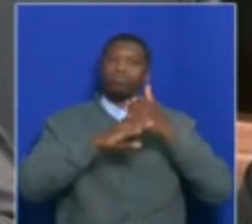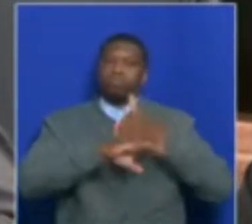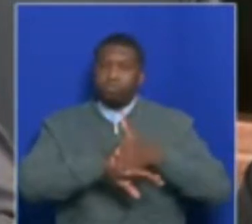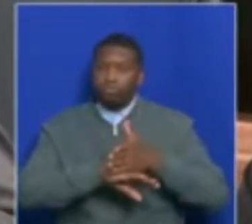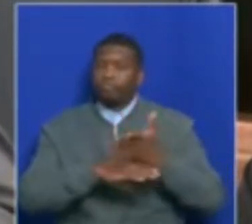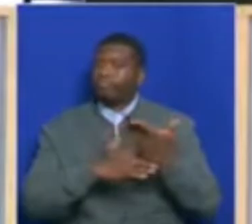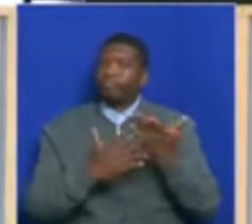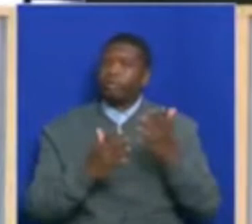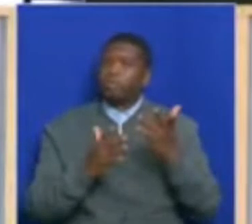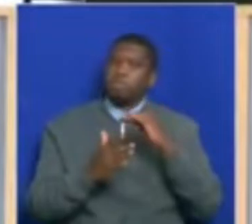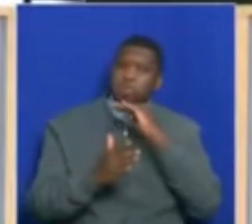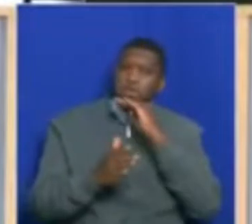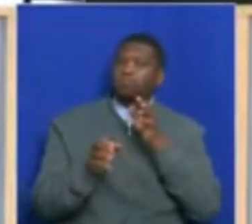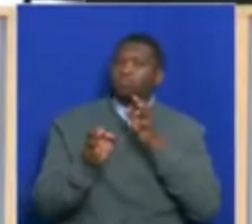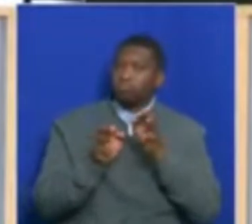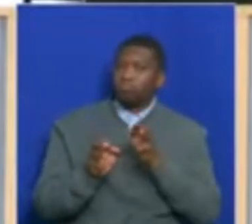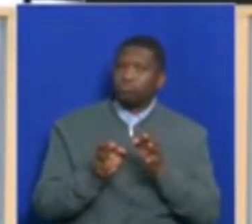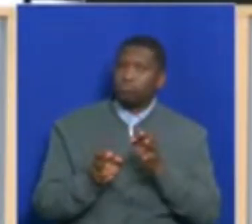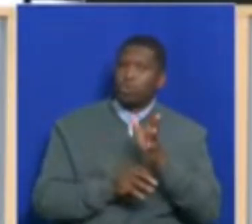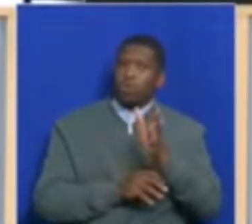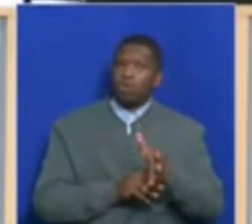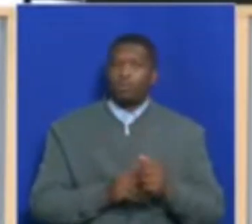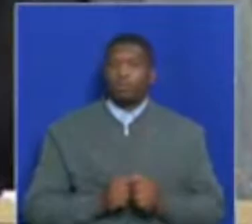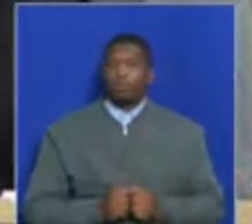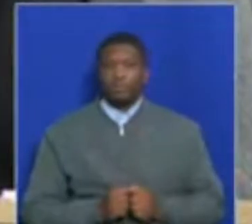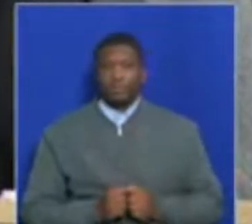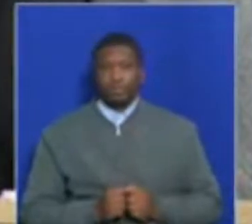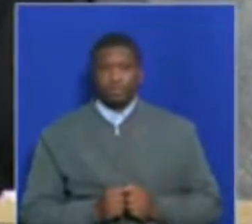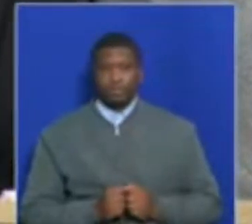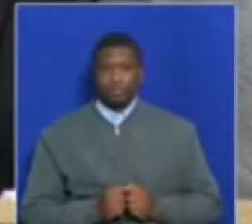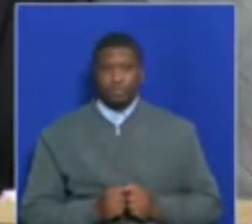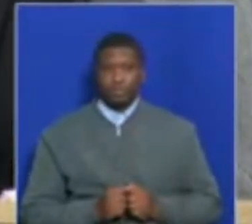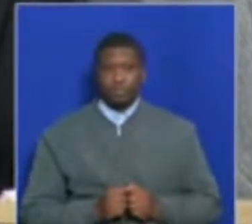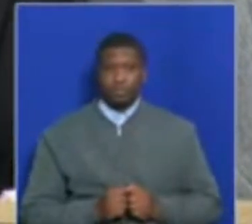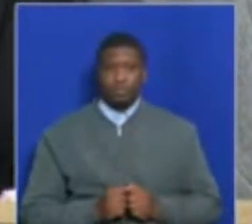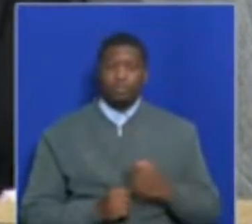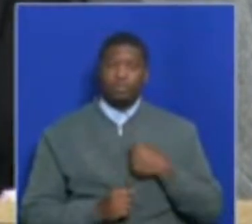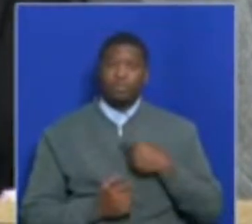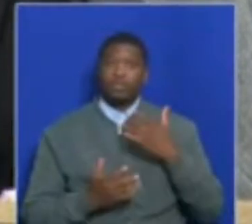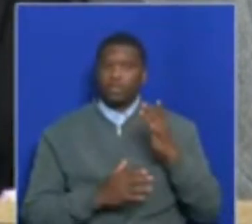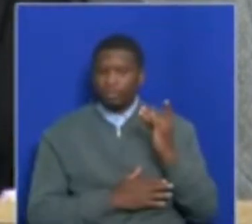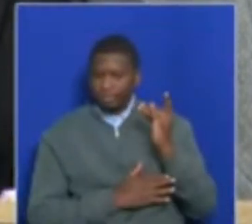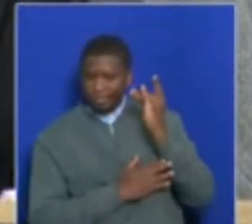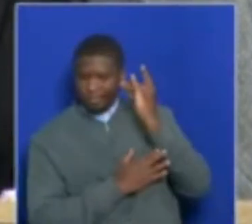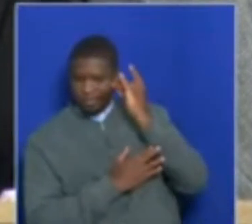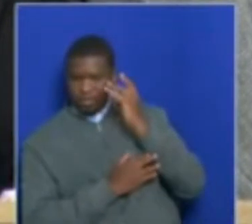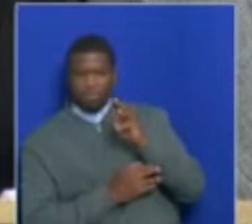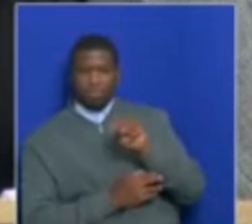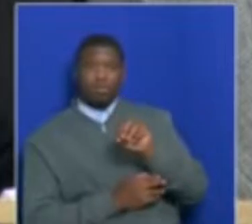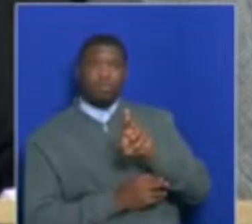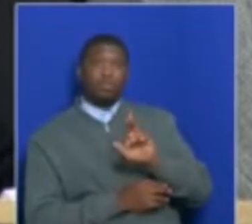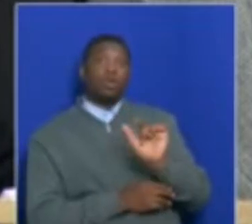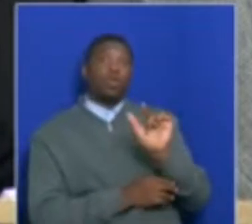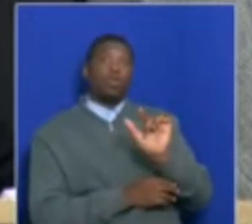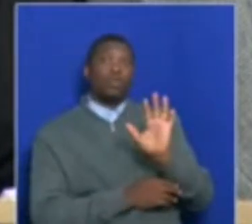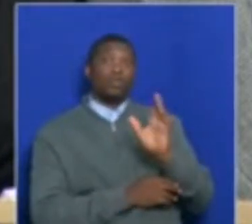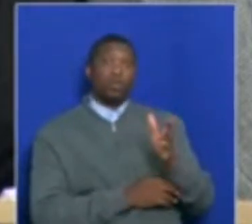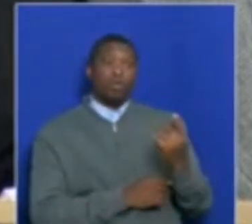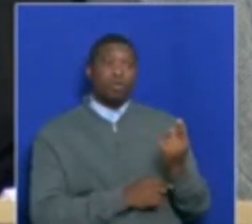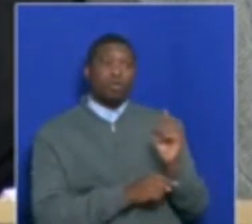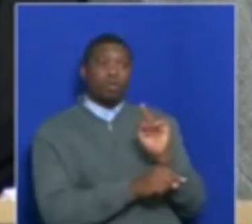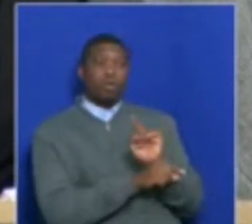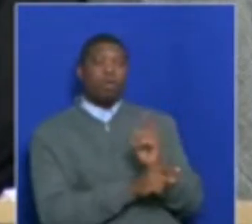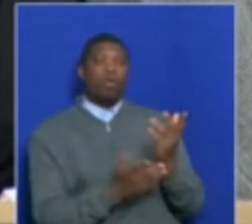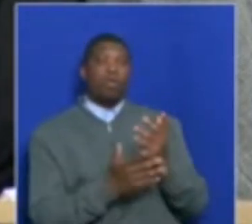to amplify. I have been informed that Mr. Loftus will testify before the Commission, so I do not repeat